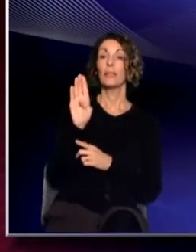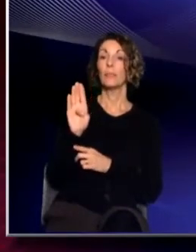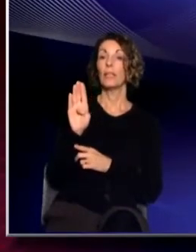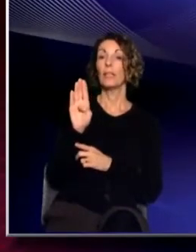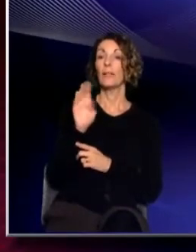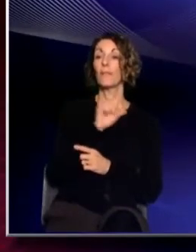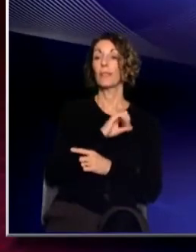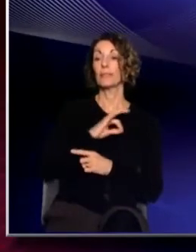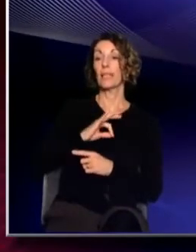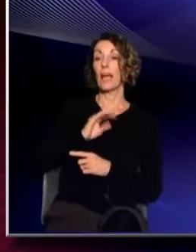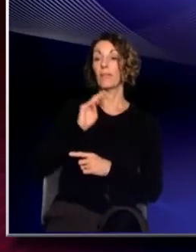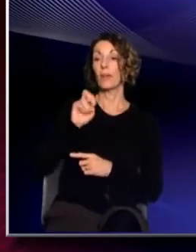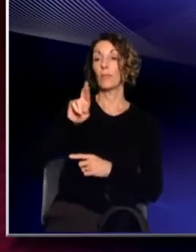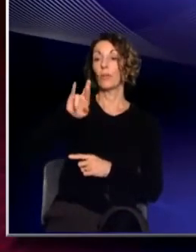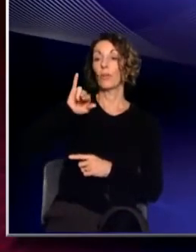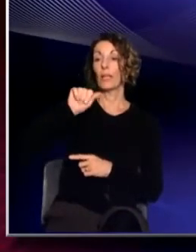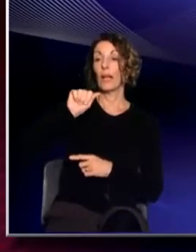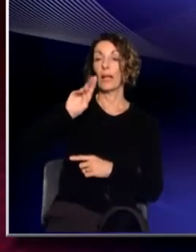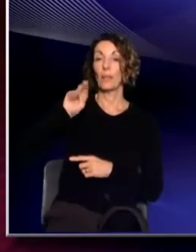staff Maria Murphy.